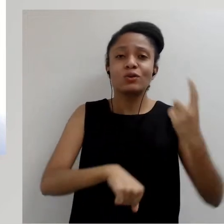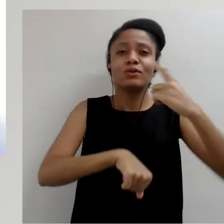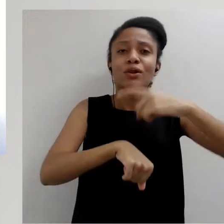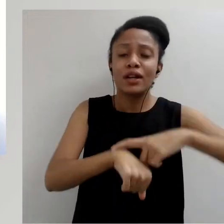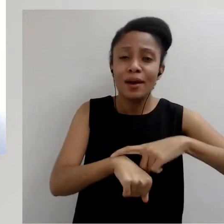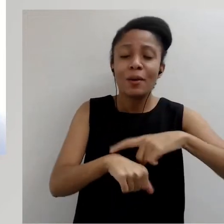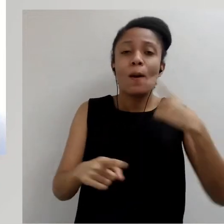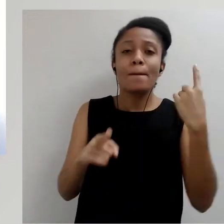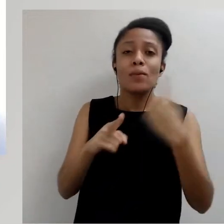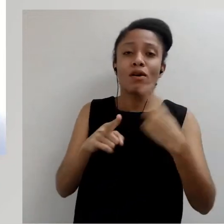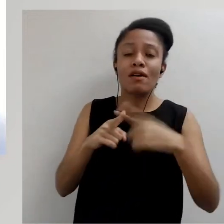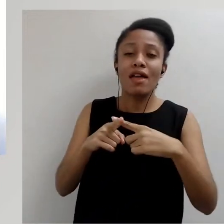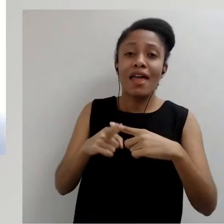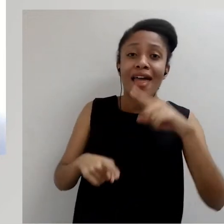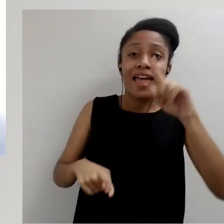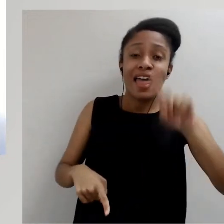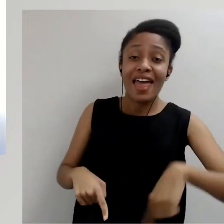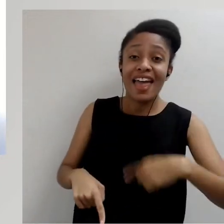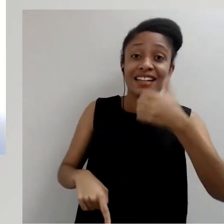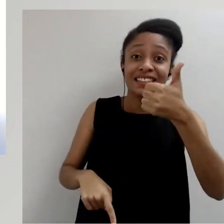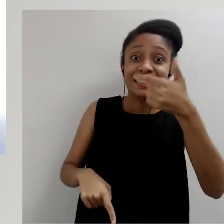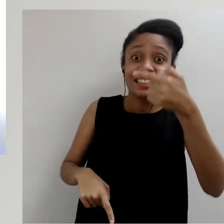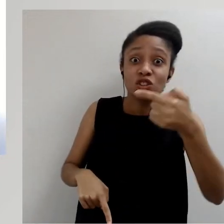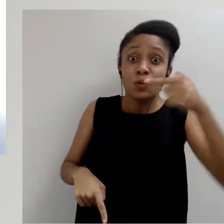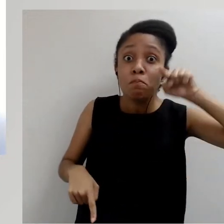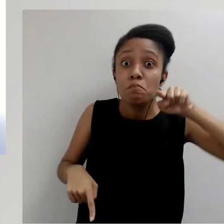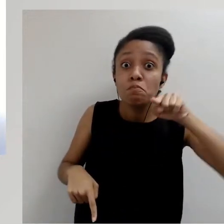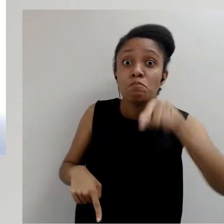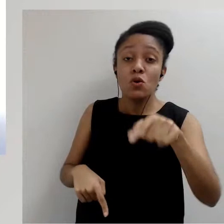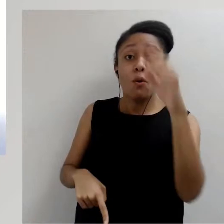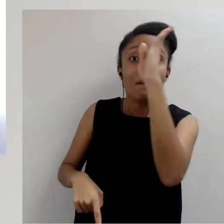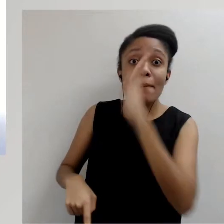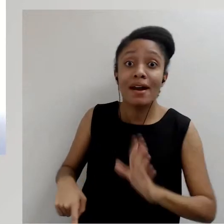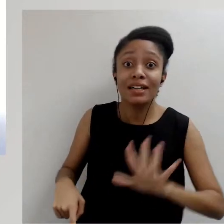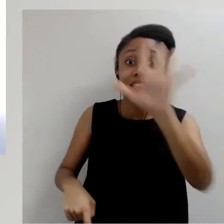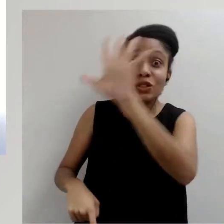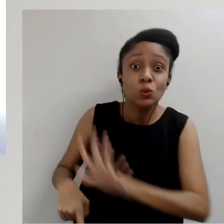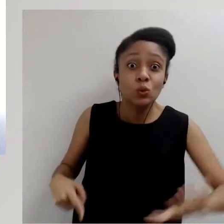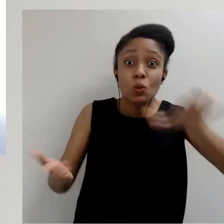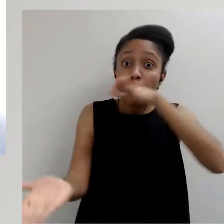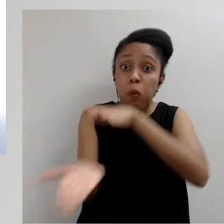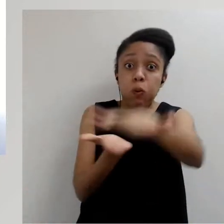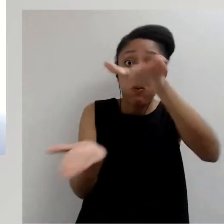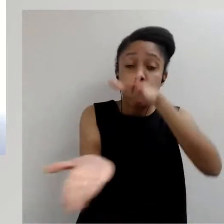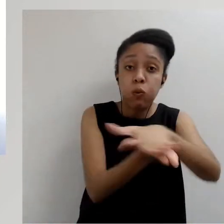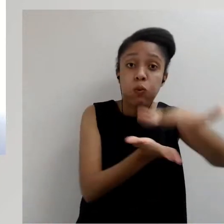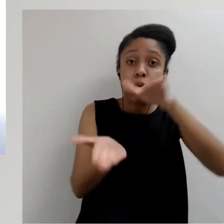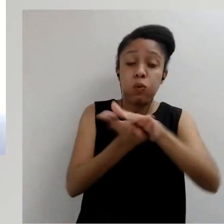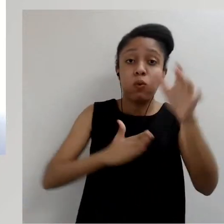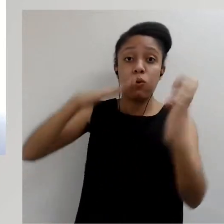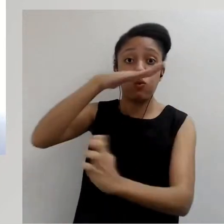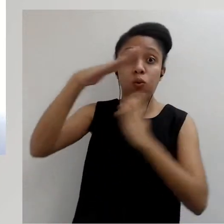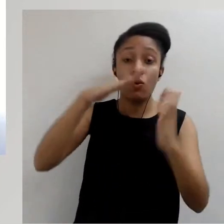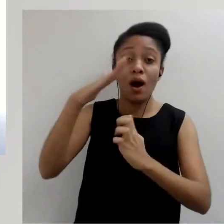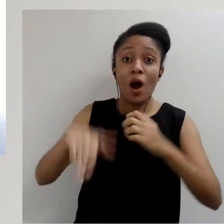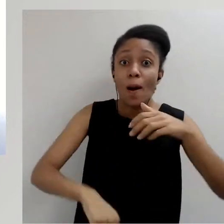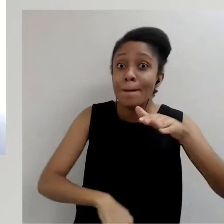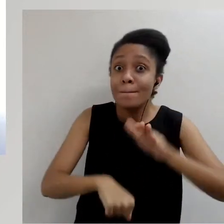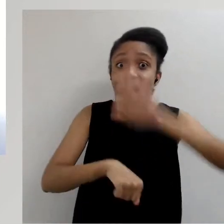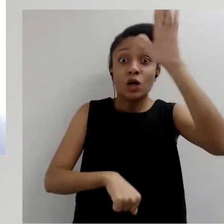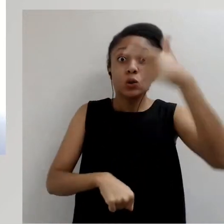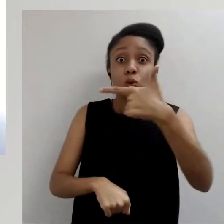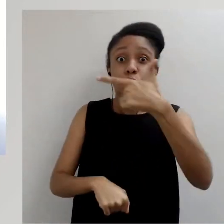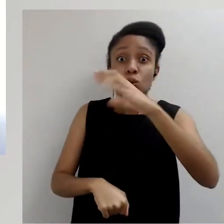here representing 17,000 grafs in Brazil with almost